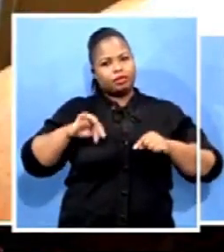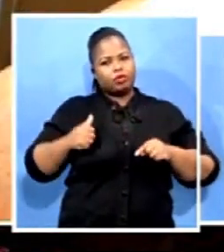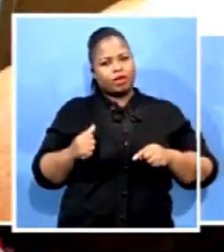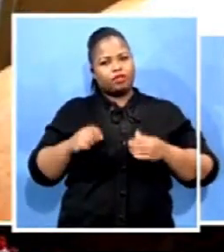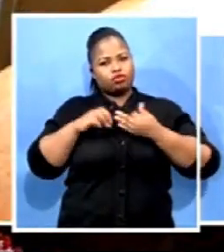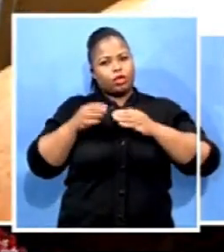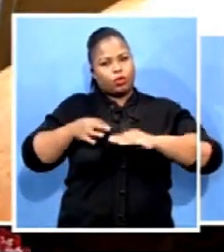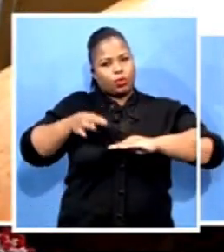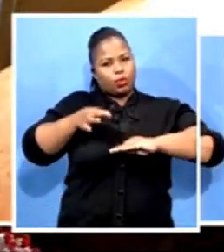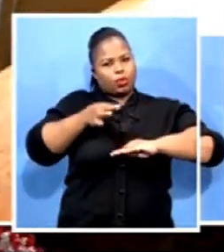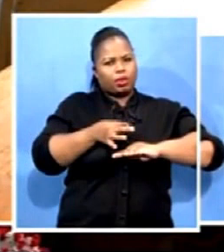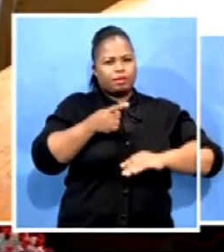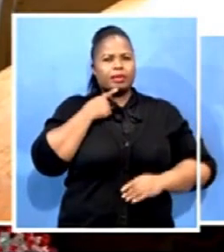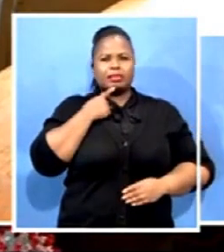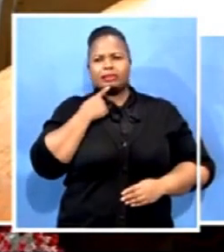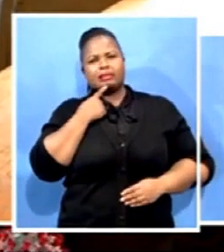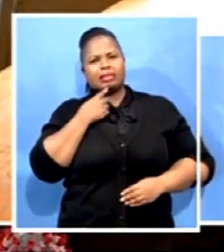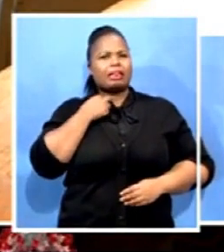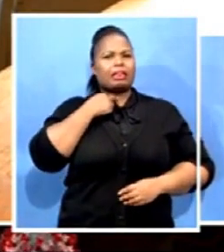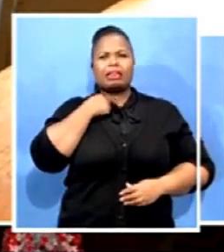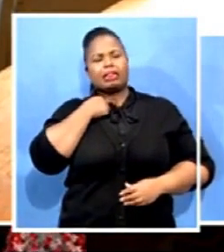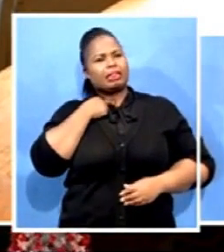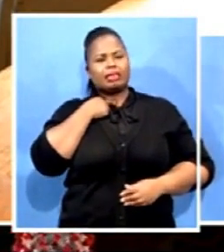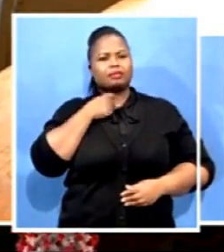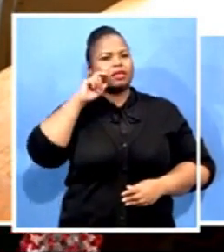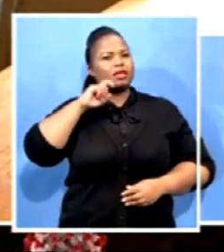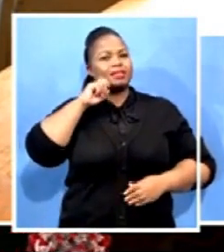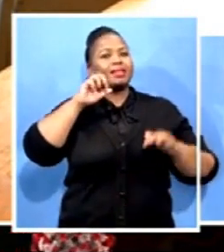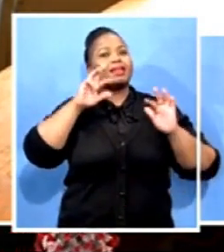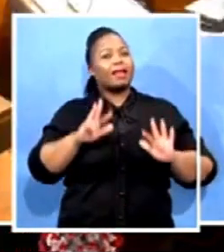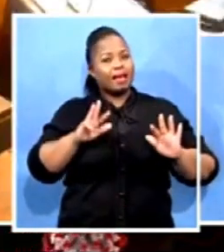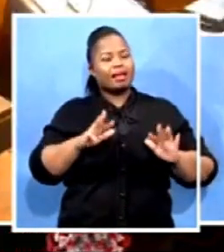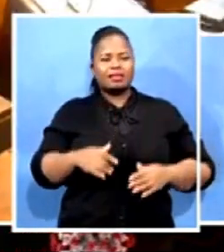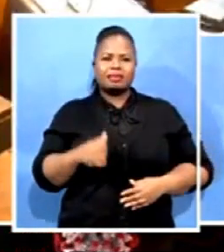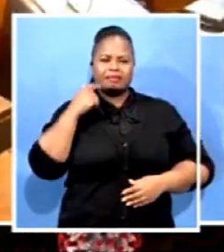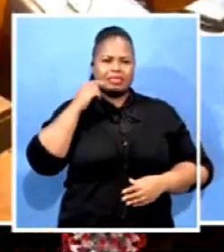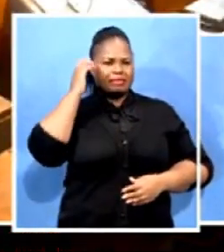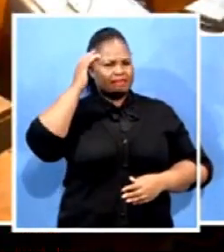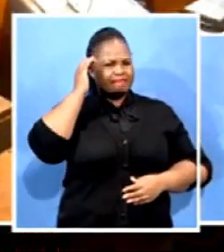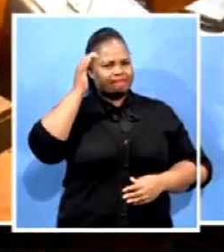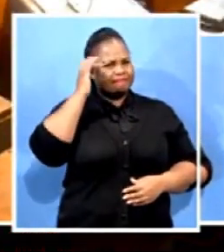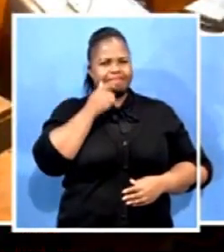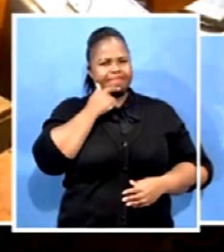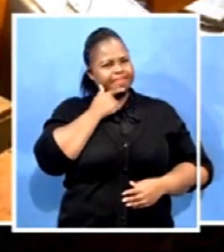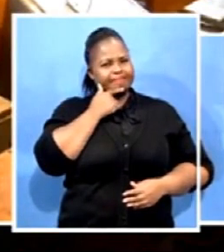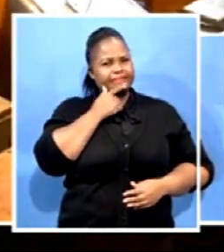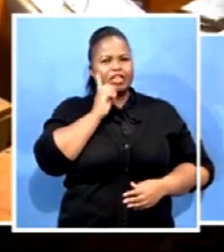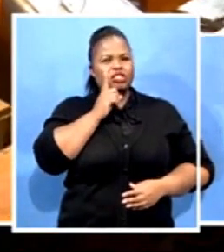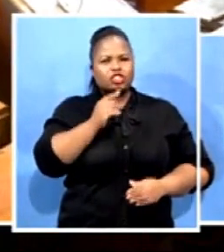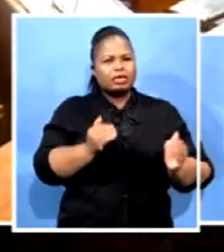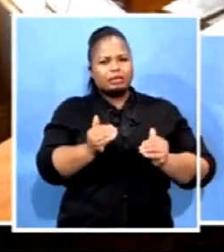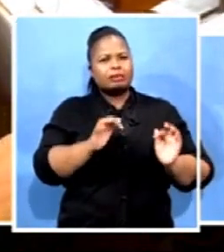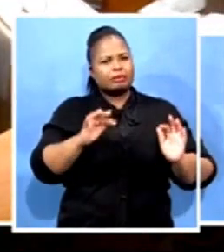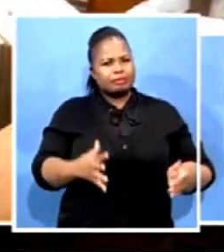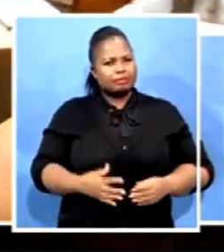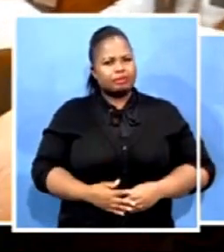battling. He's 9 years old. I just wonder how teachers are going to be handling this when these youngsters go back to school